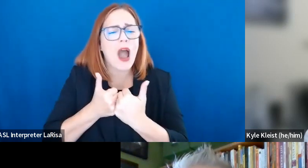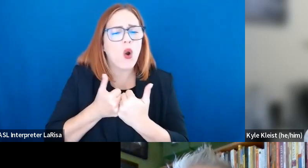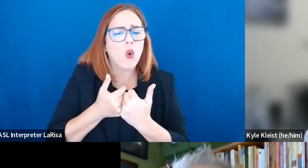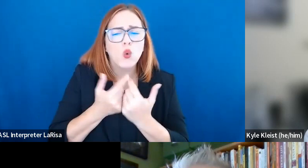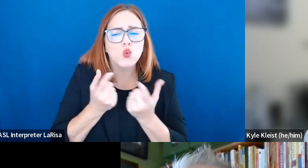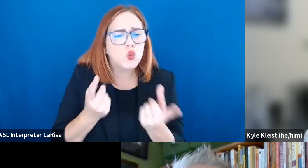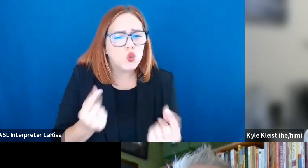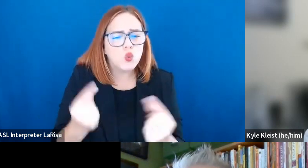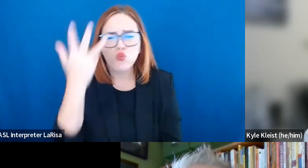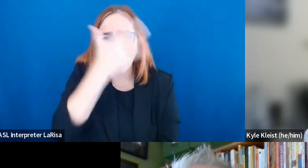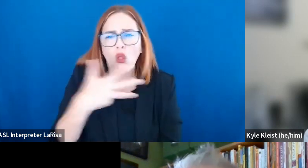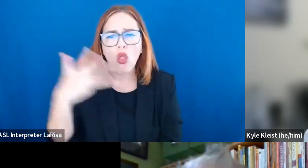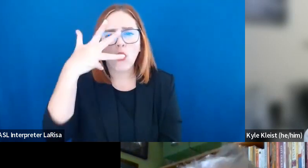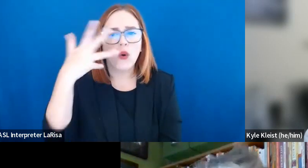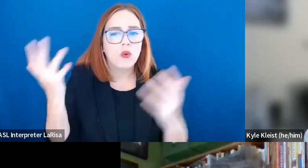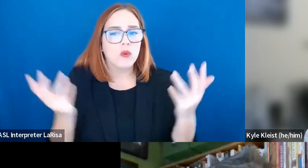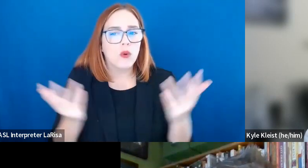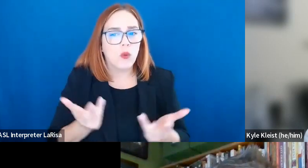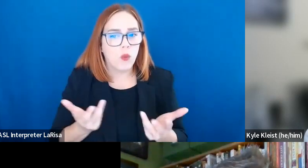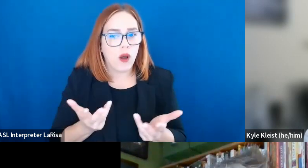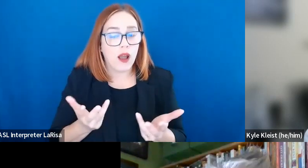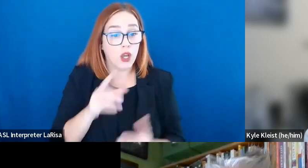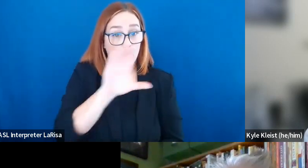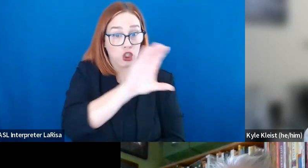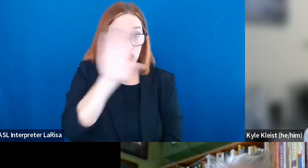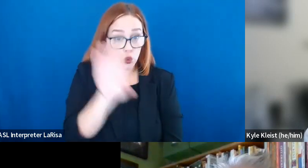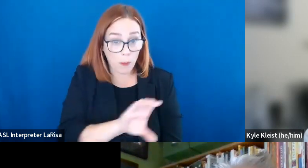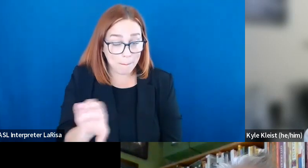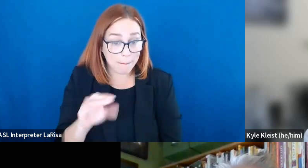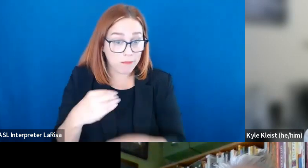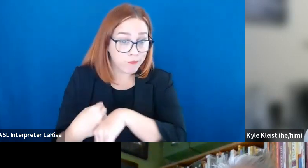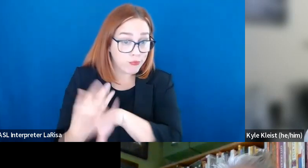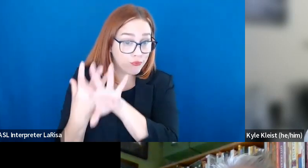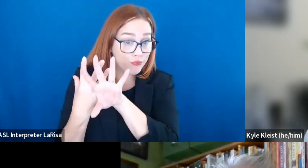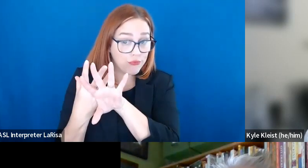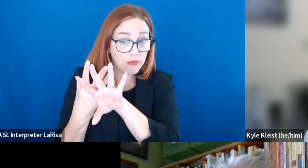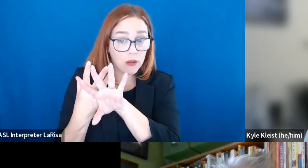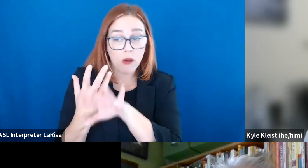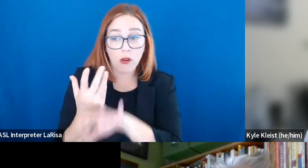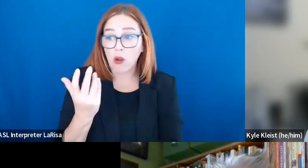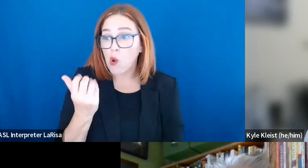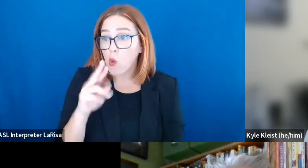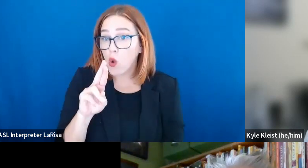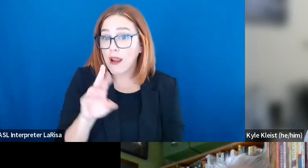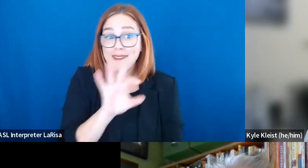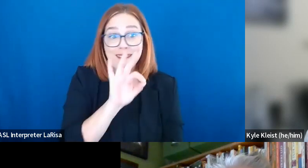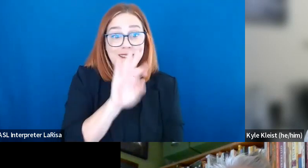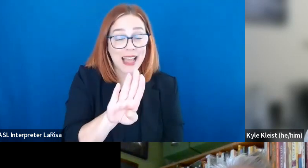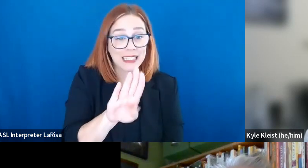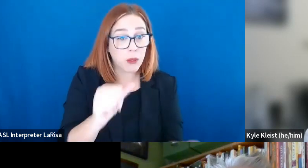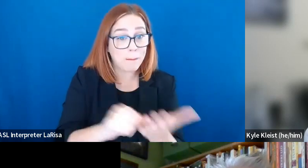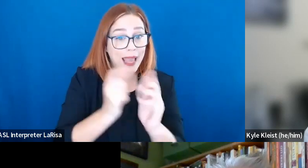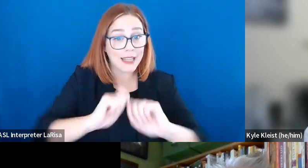to hear from folks. Is it by Zoom? When you're doing it virtually, are you doing Facebook